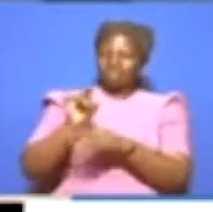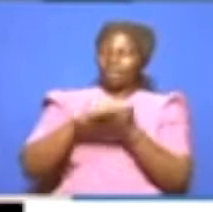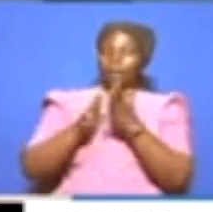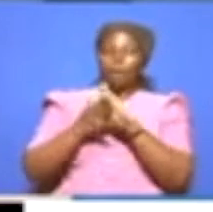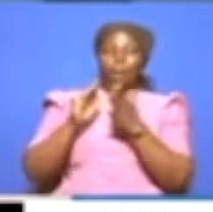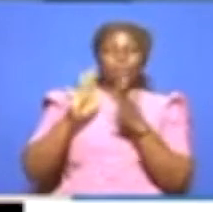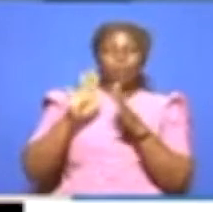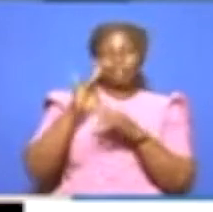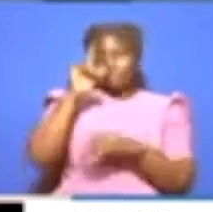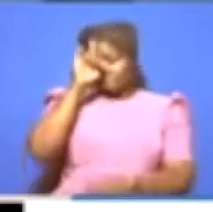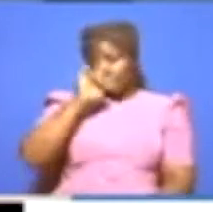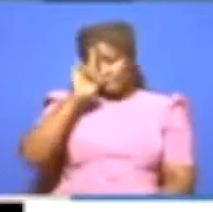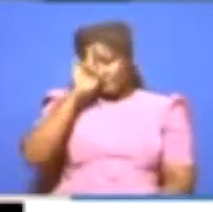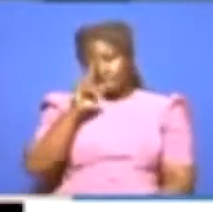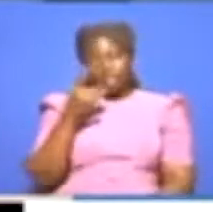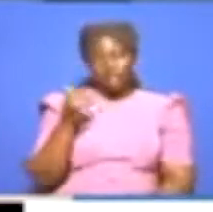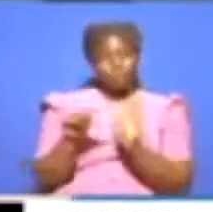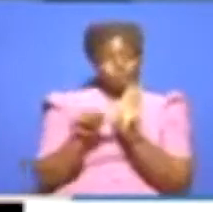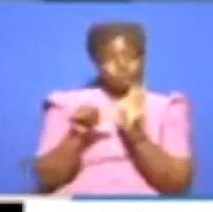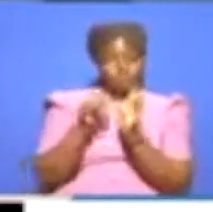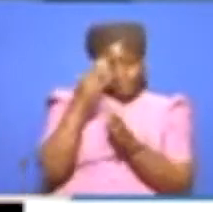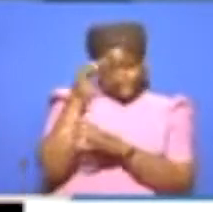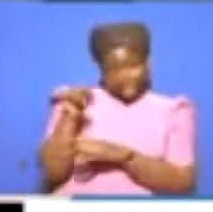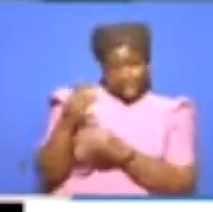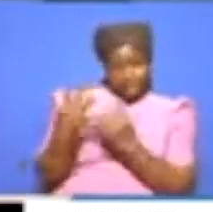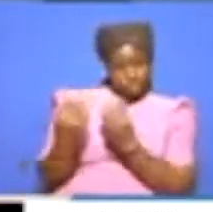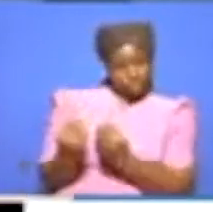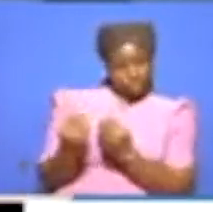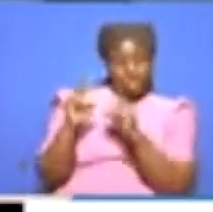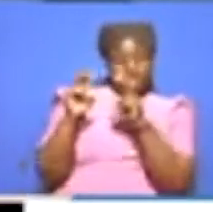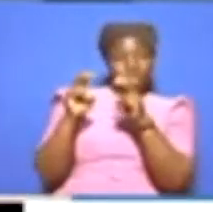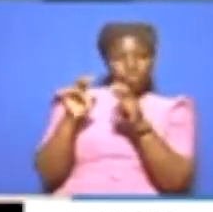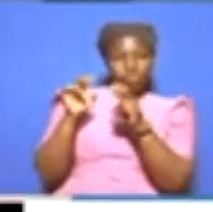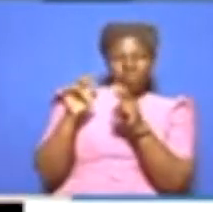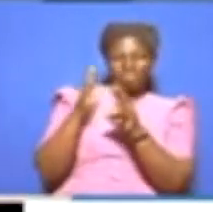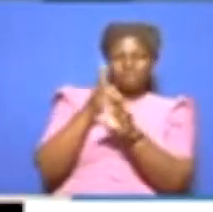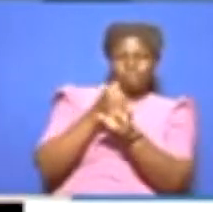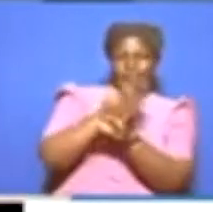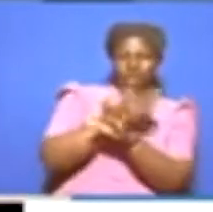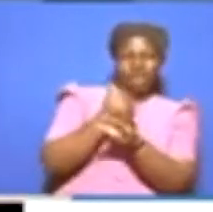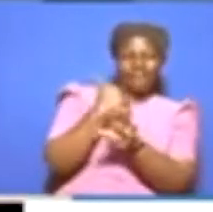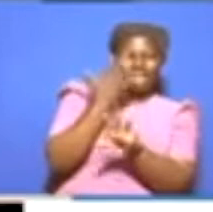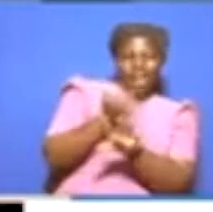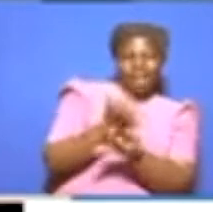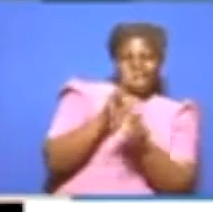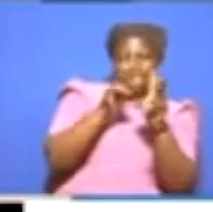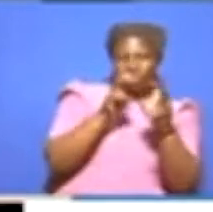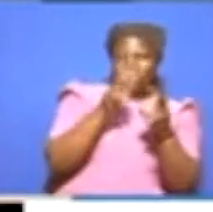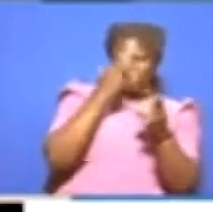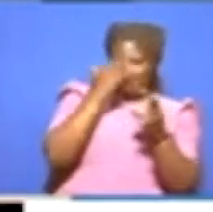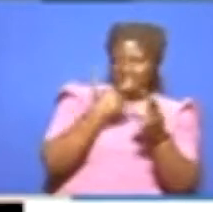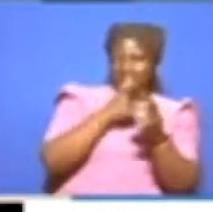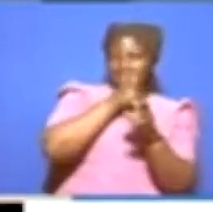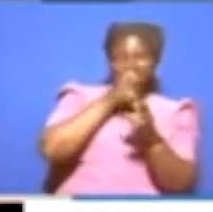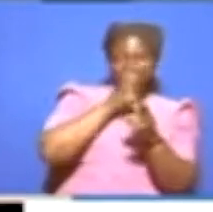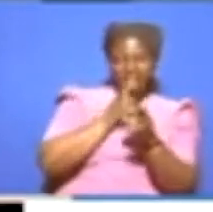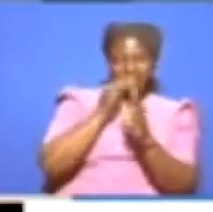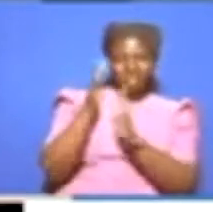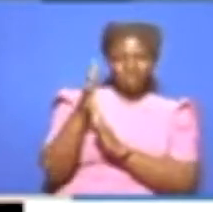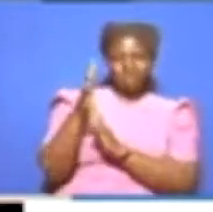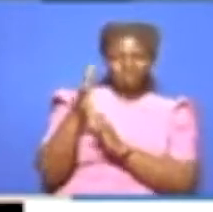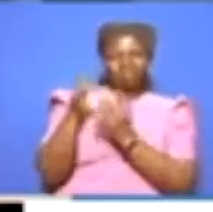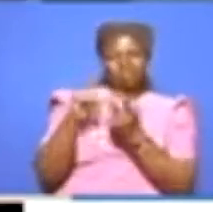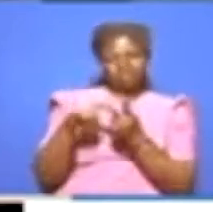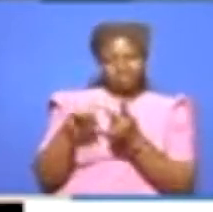it's a softer issue. There are the harder issues, a little bit harder because they're like password, security, you know, other softer issues,